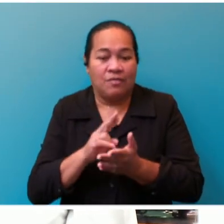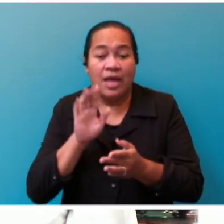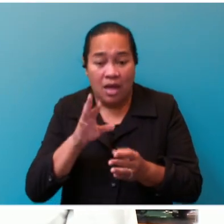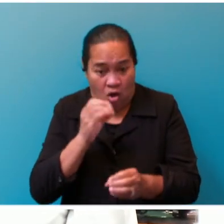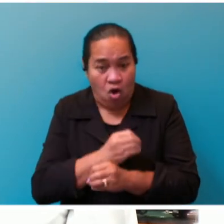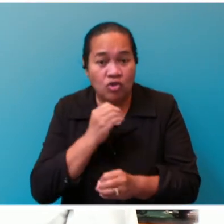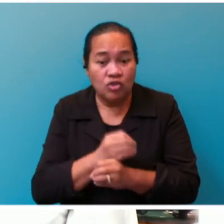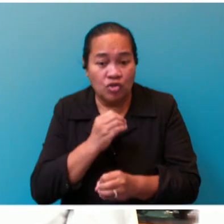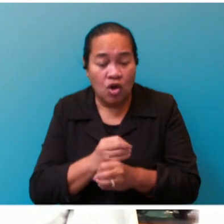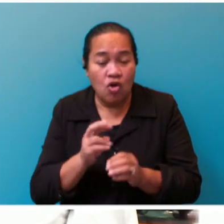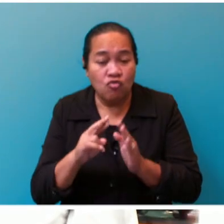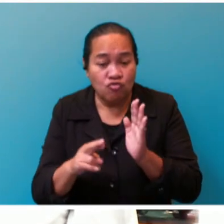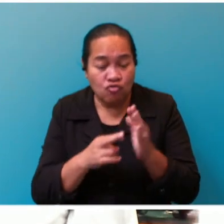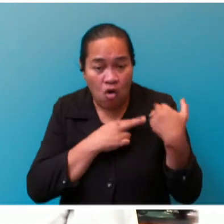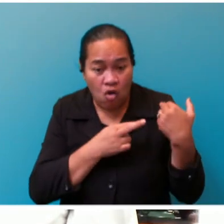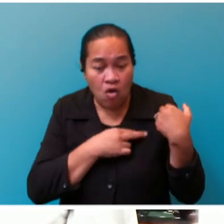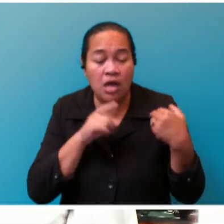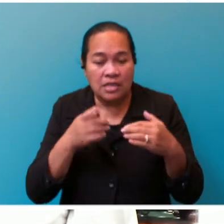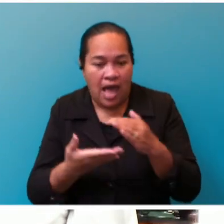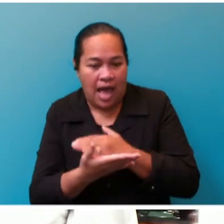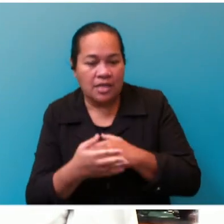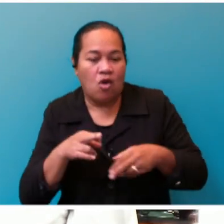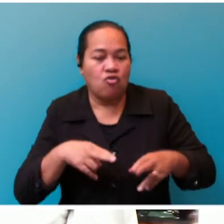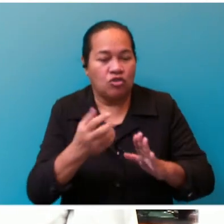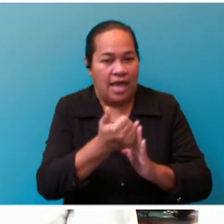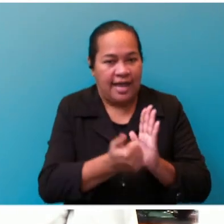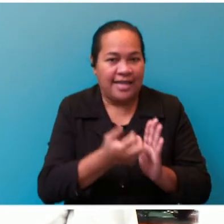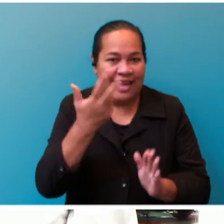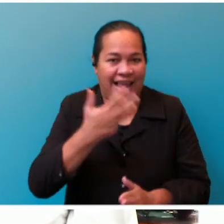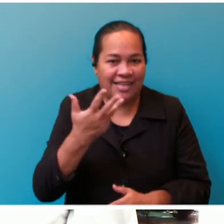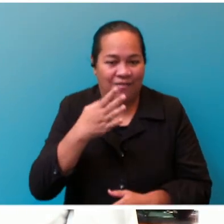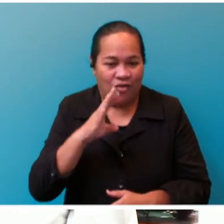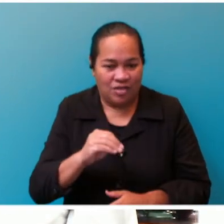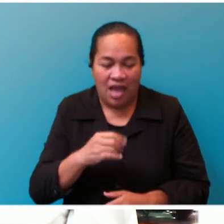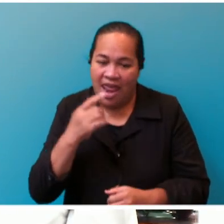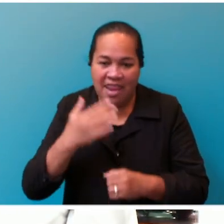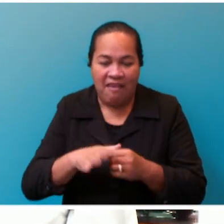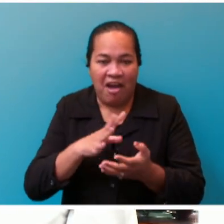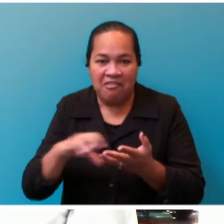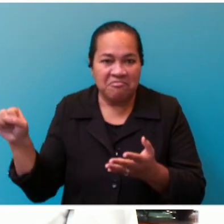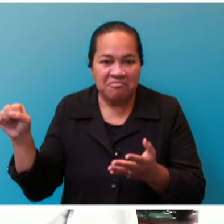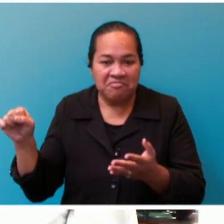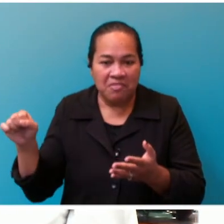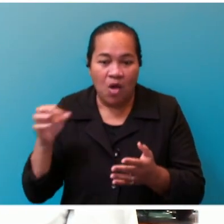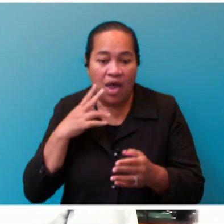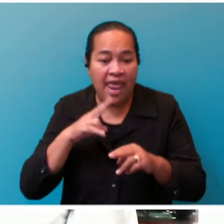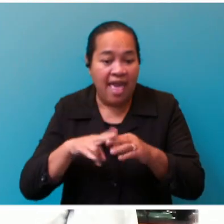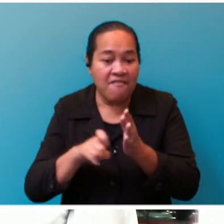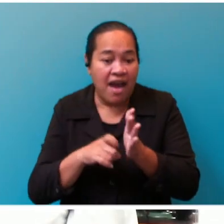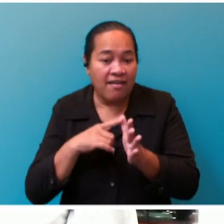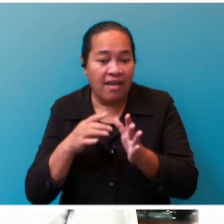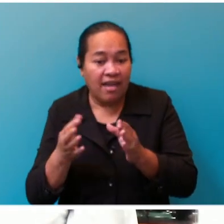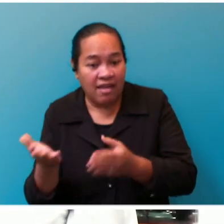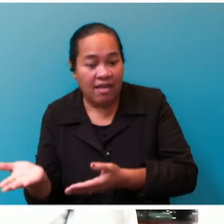still legally preserved under the Roads Act 1914, which was never repealed when the FRA Act